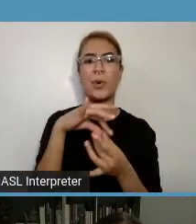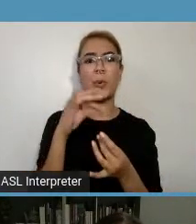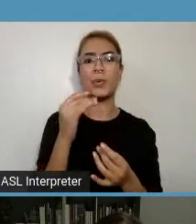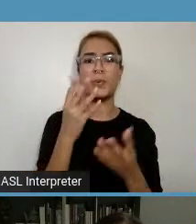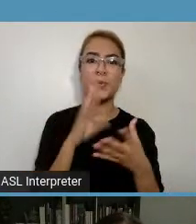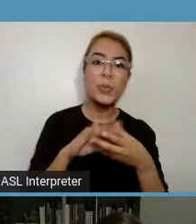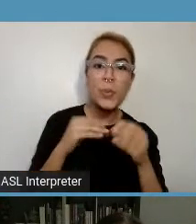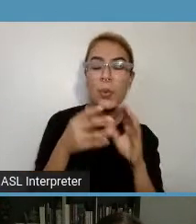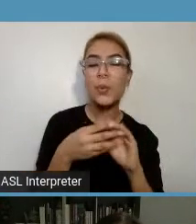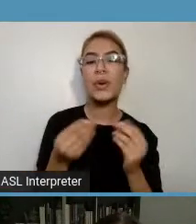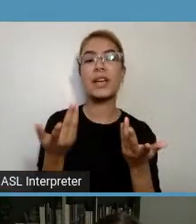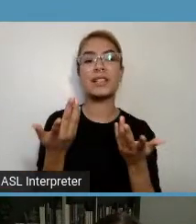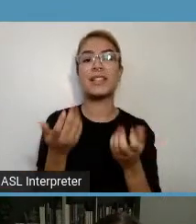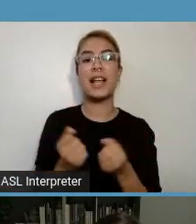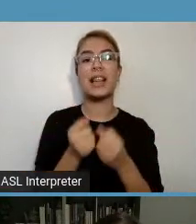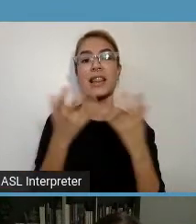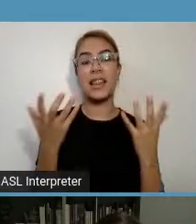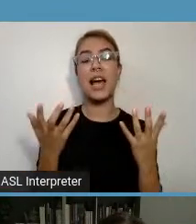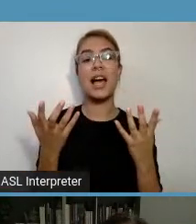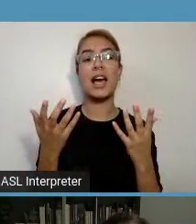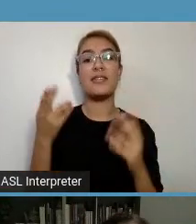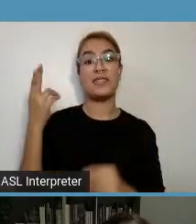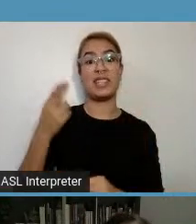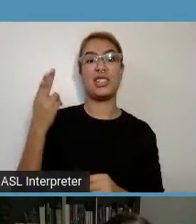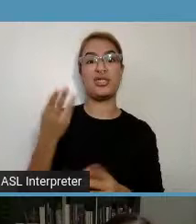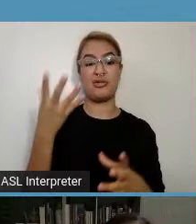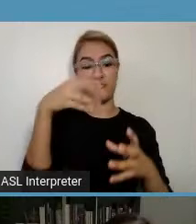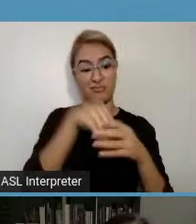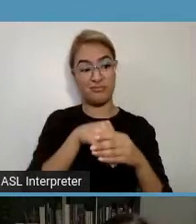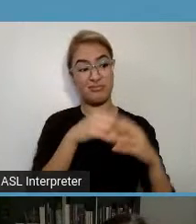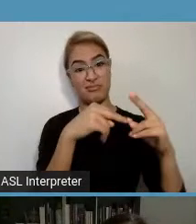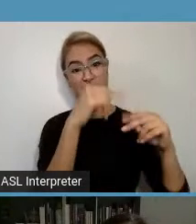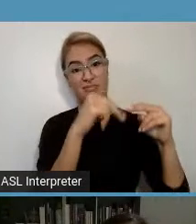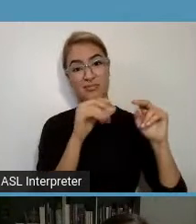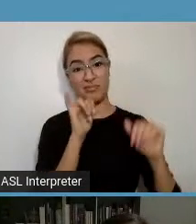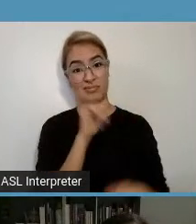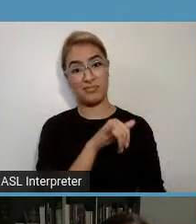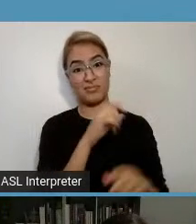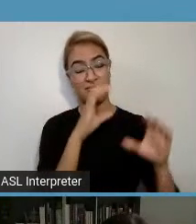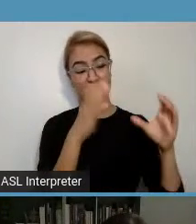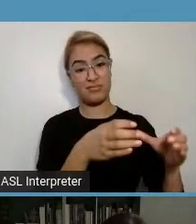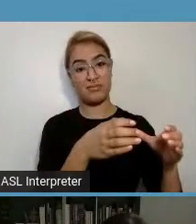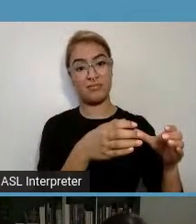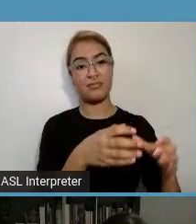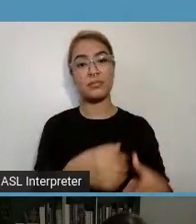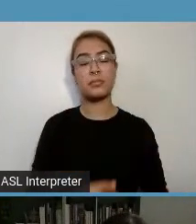and just a lot of really, really great history in the building.